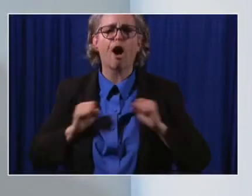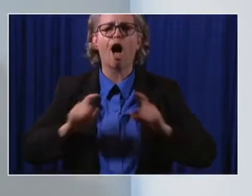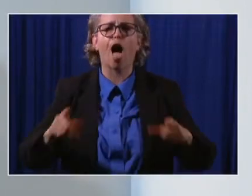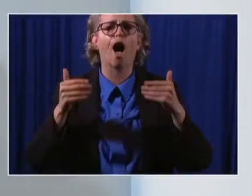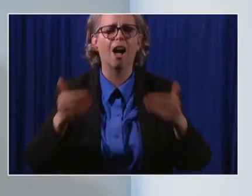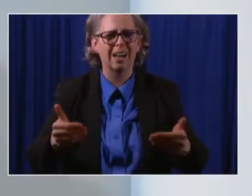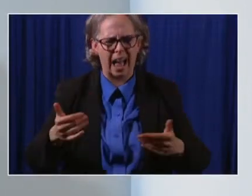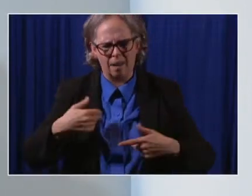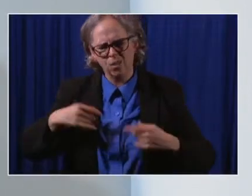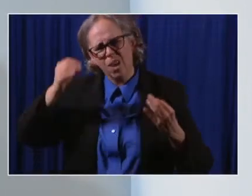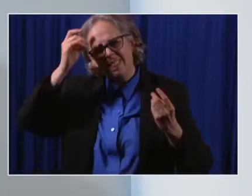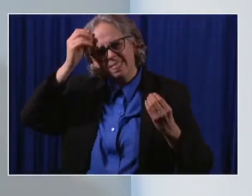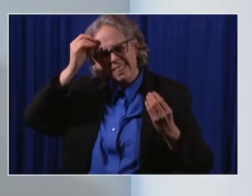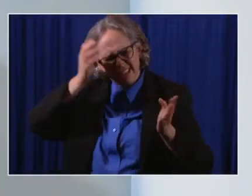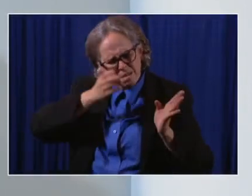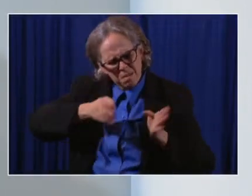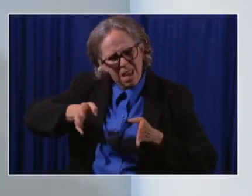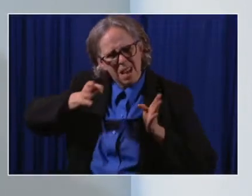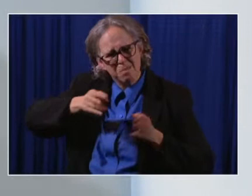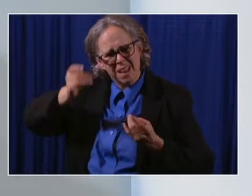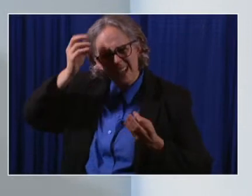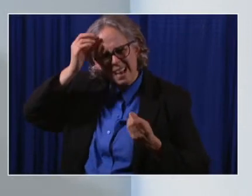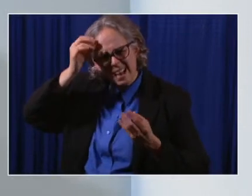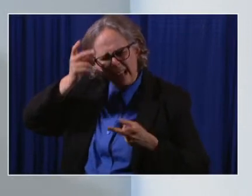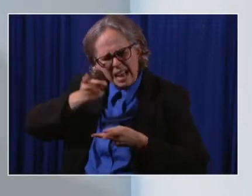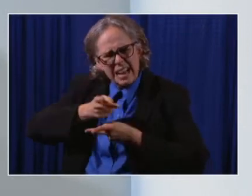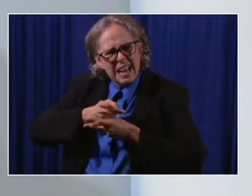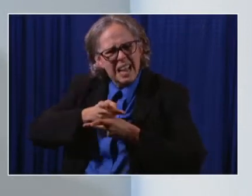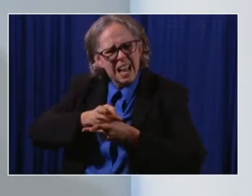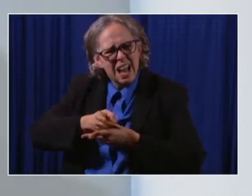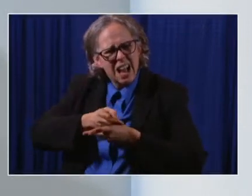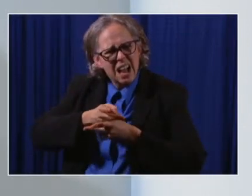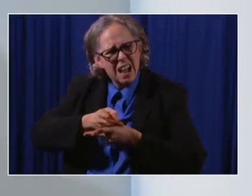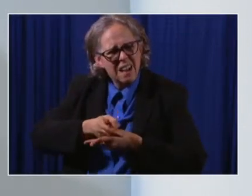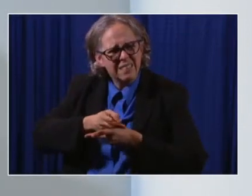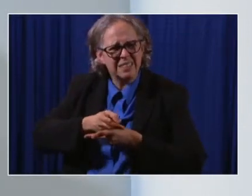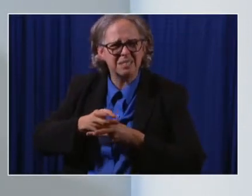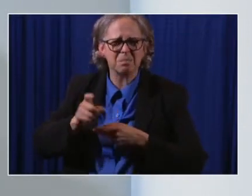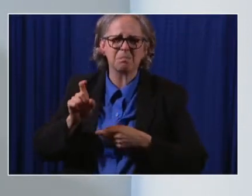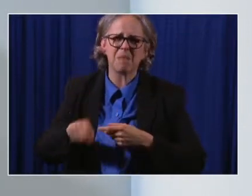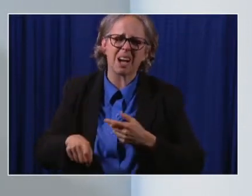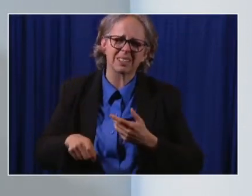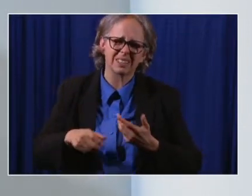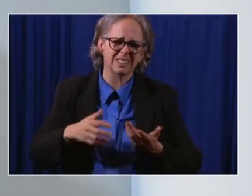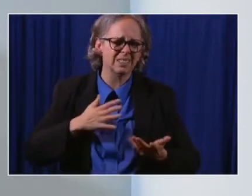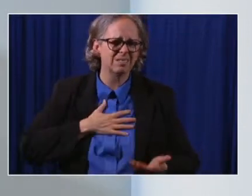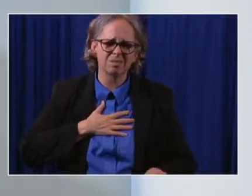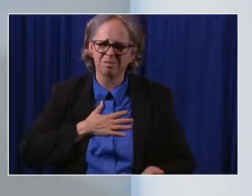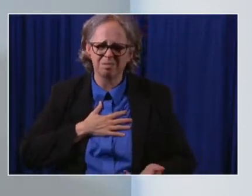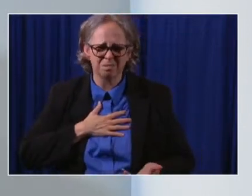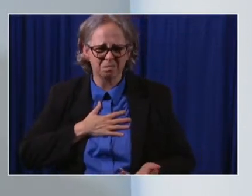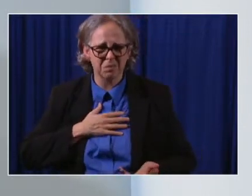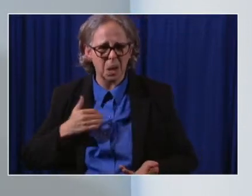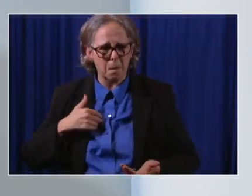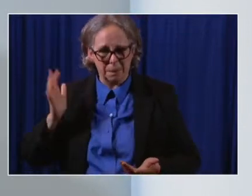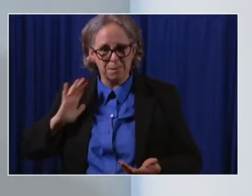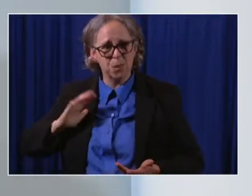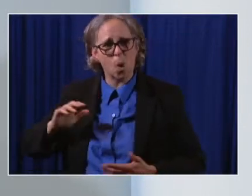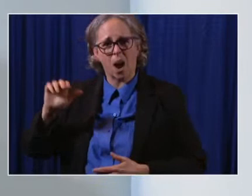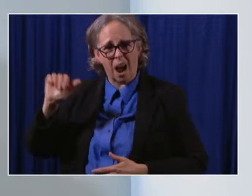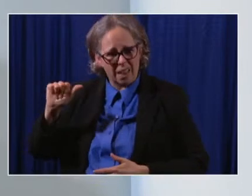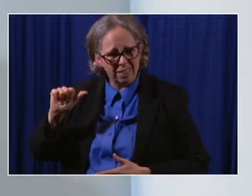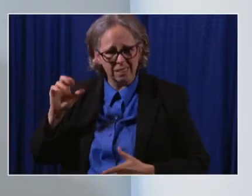way. Because I understand from personal experience as an athlete, a coach, a